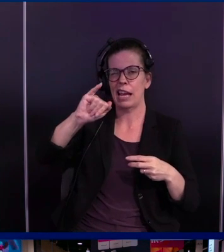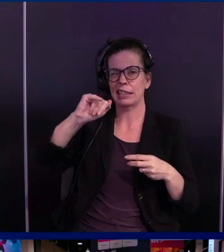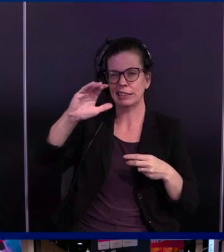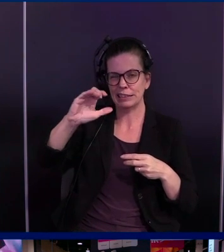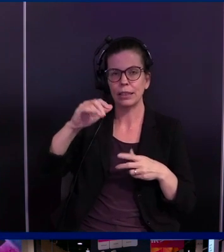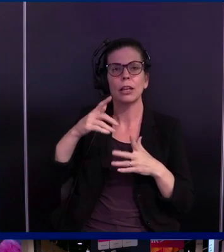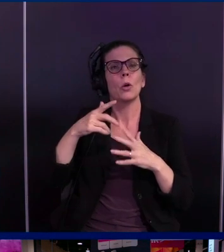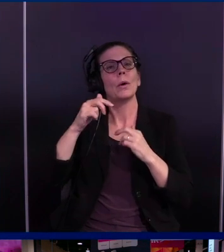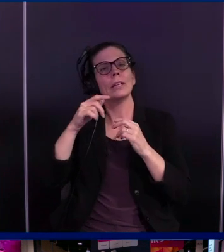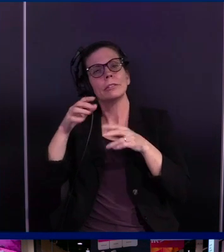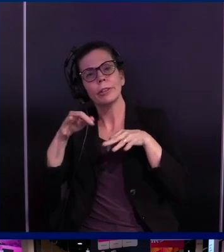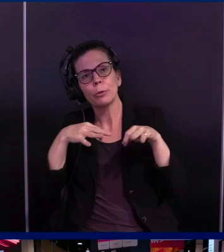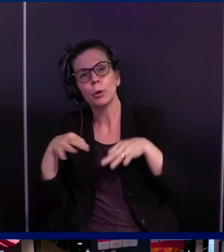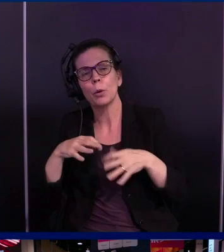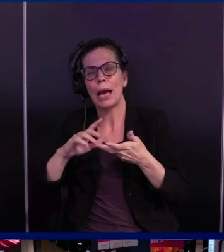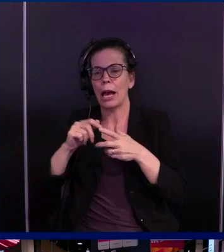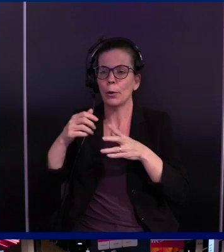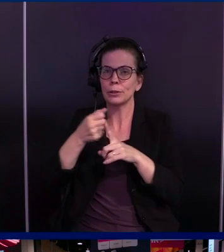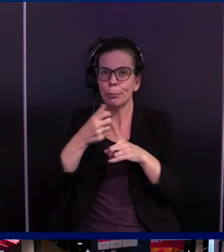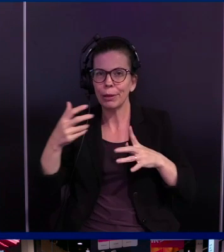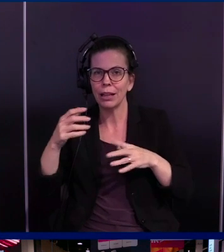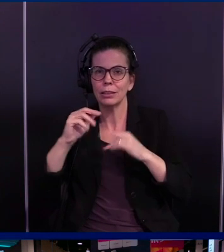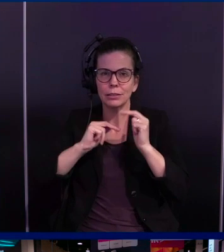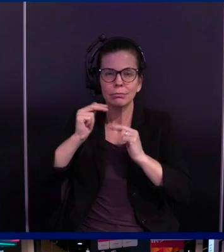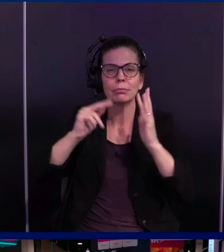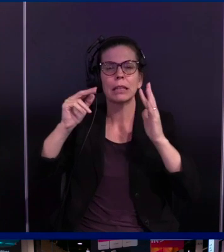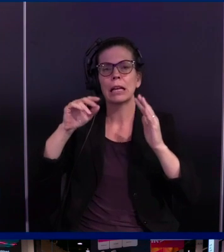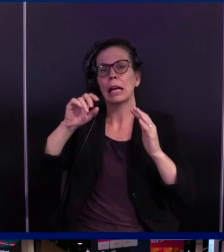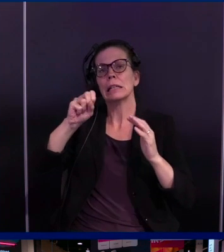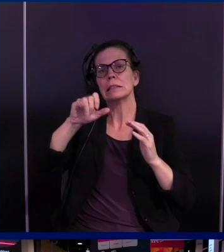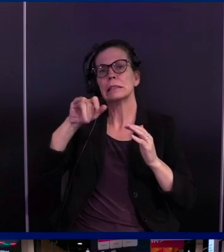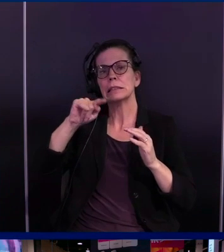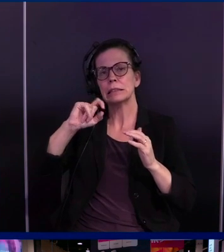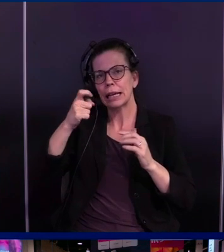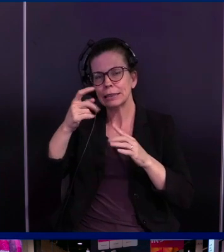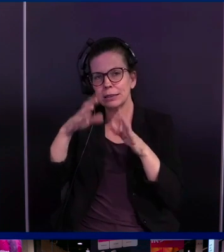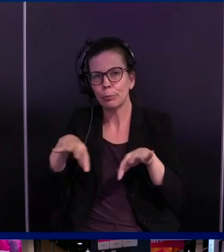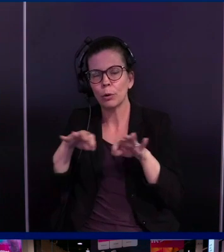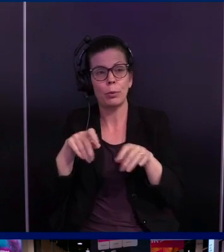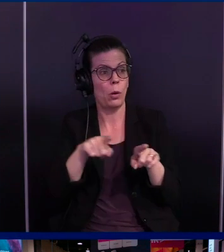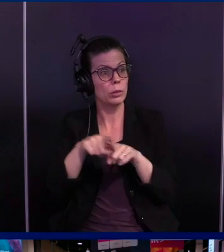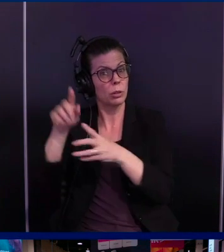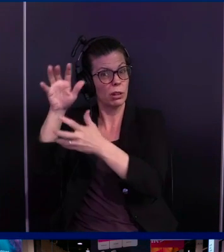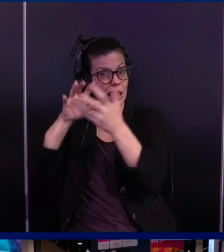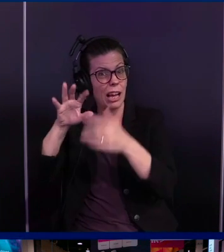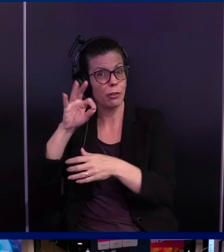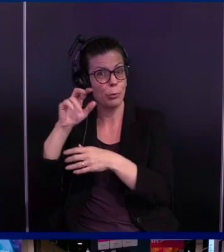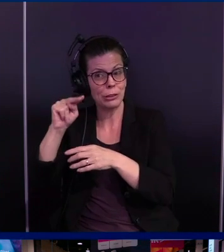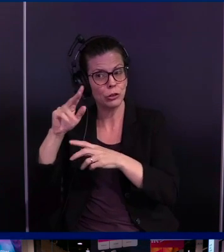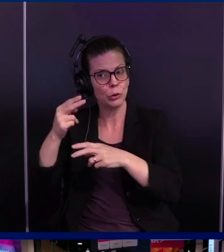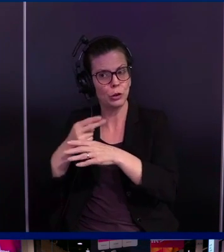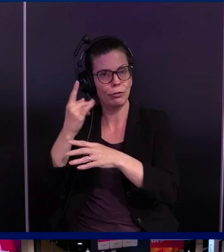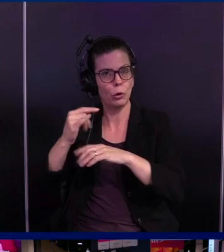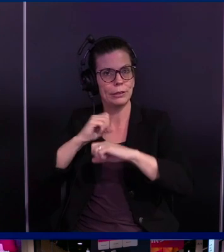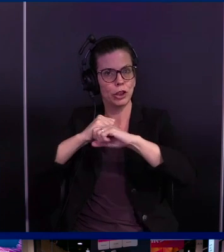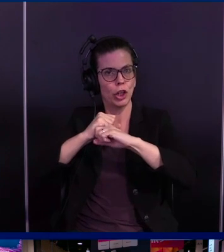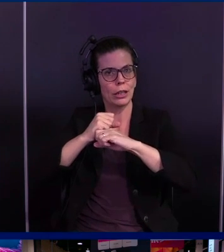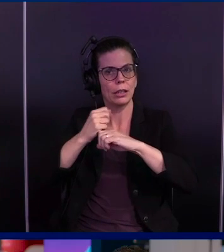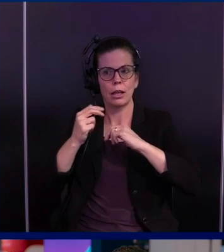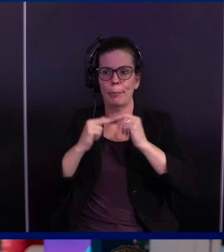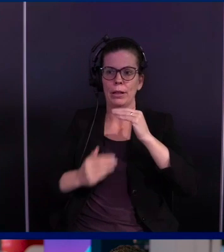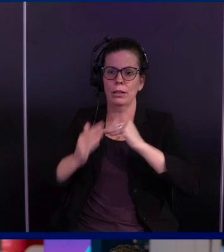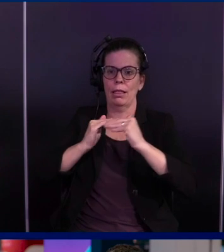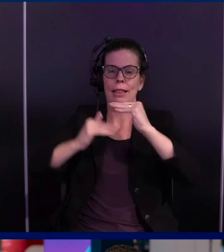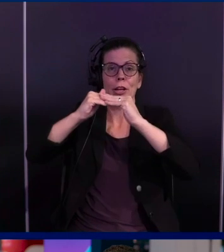it out, how syntax is important, and also you can use cloud formation for security, building a security layer.